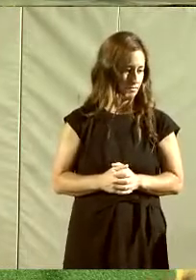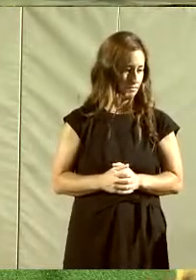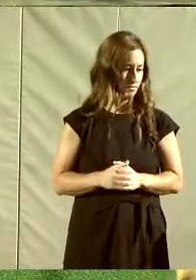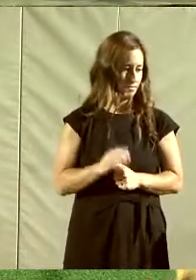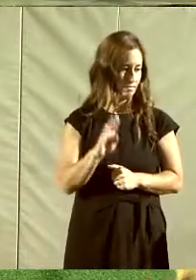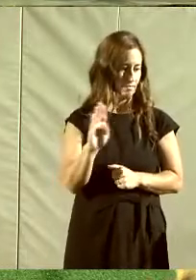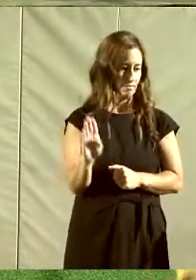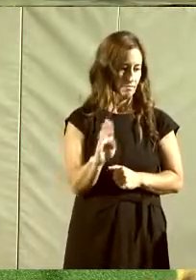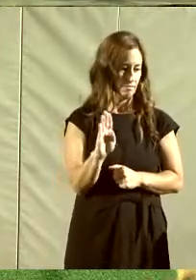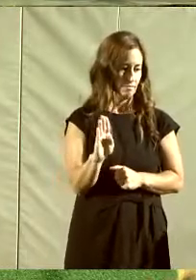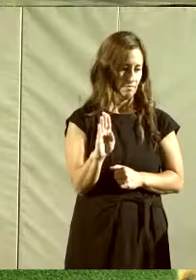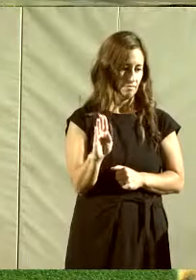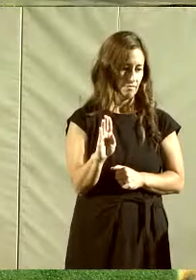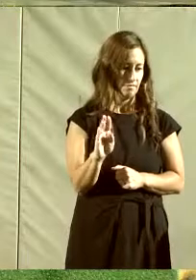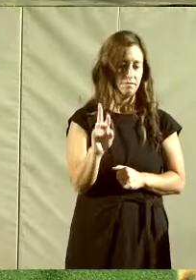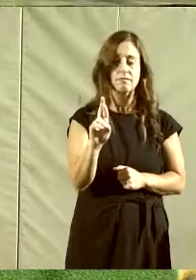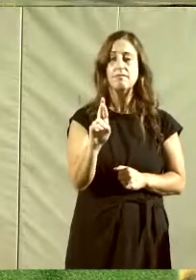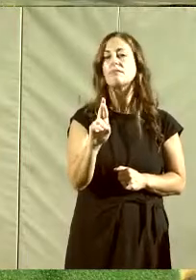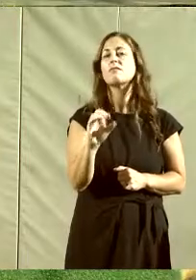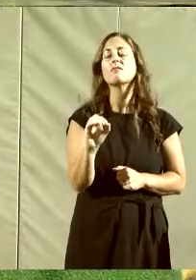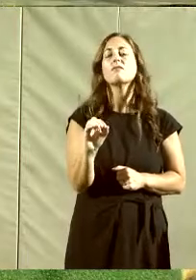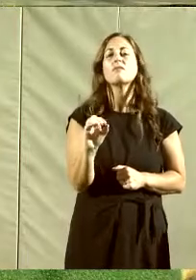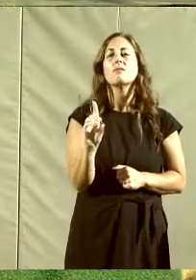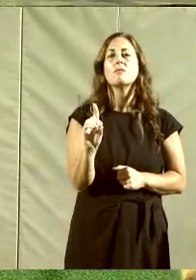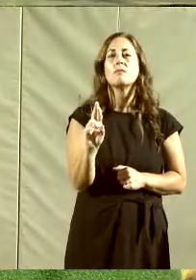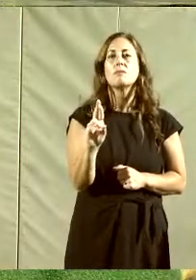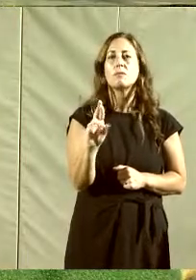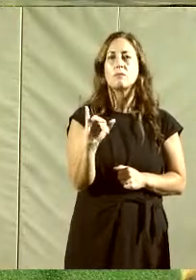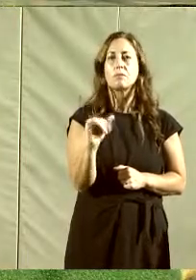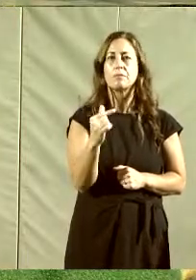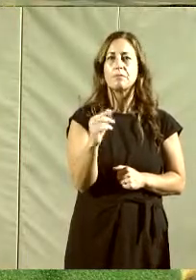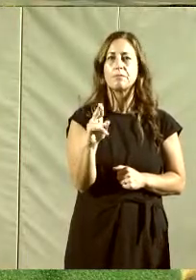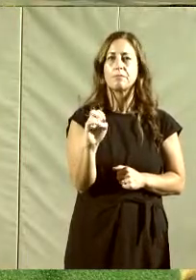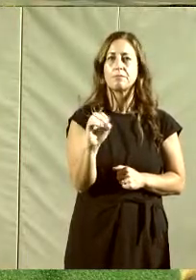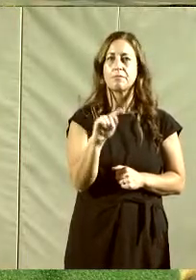Bianca Nicole Rodriguez Nava.